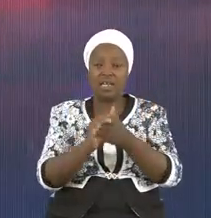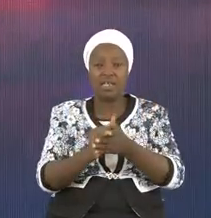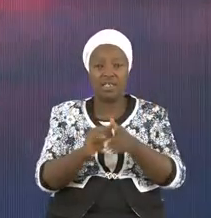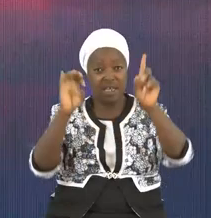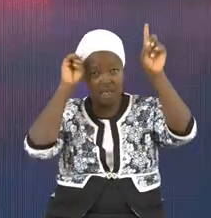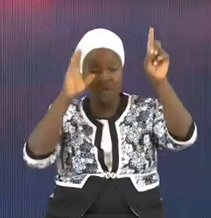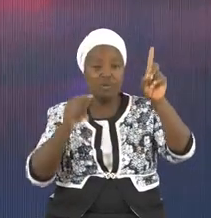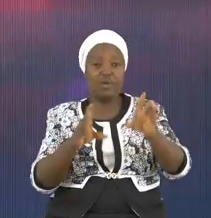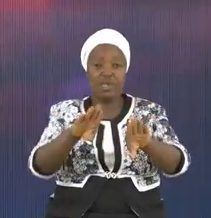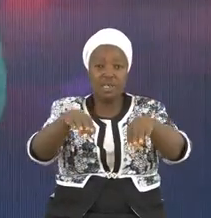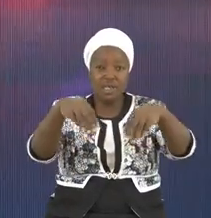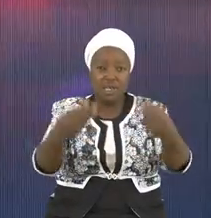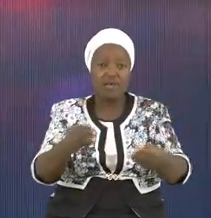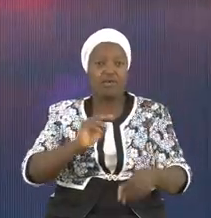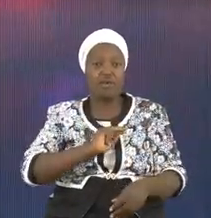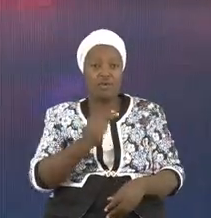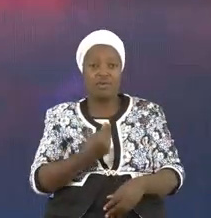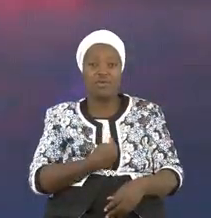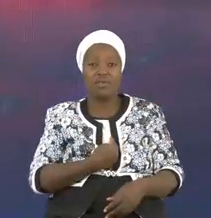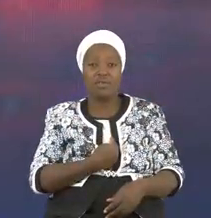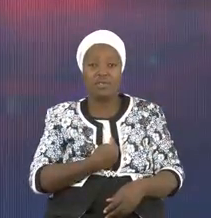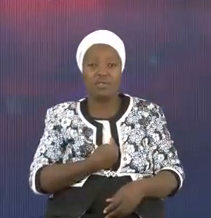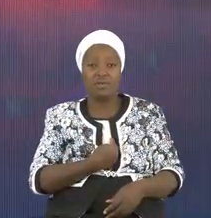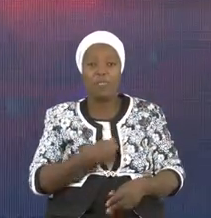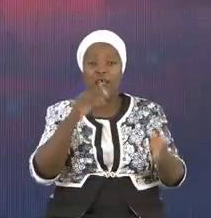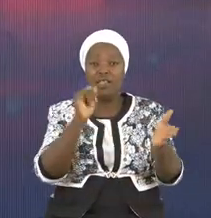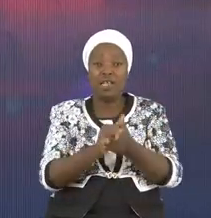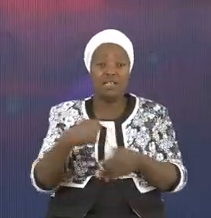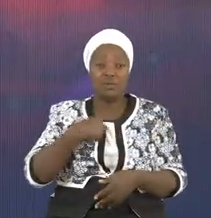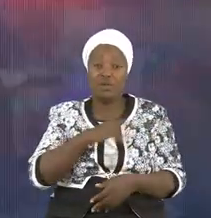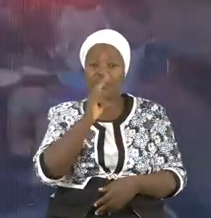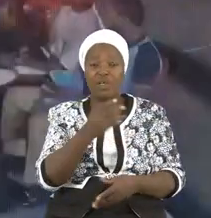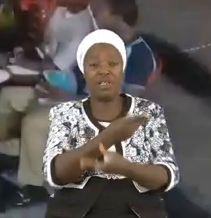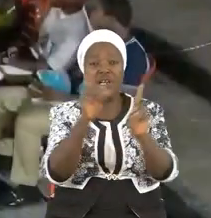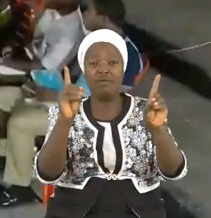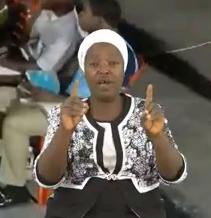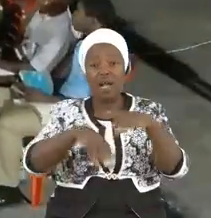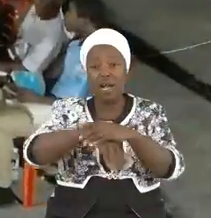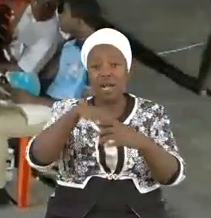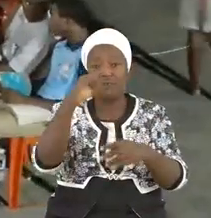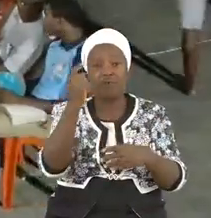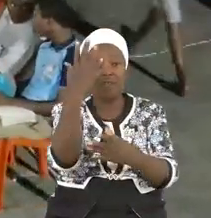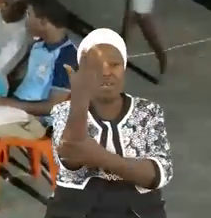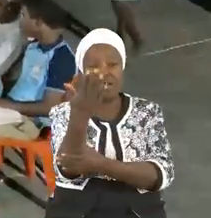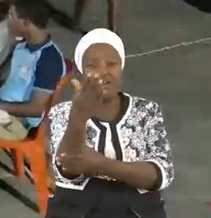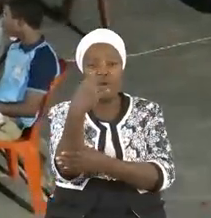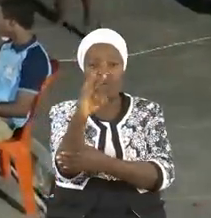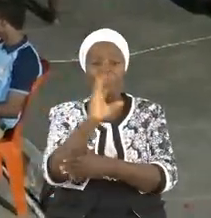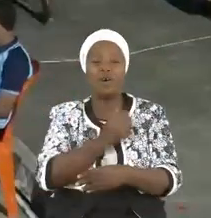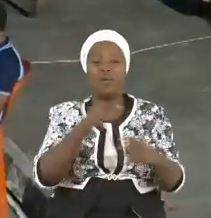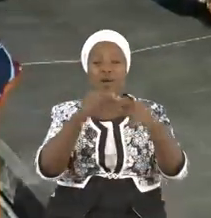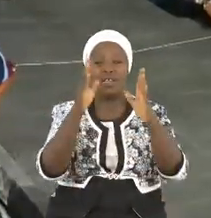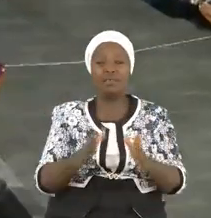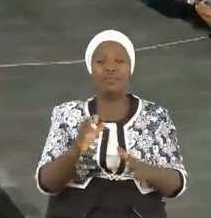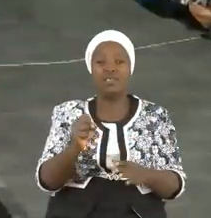grant us, that we being delivered out of the hands of our enemies